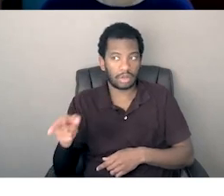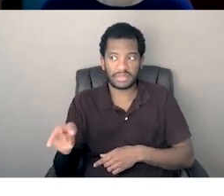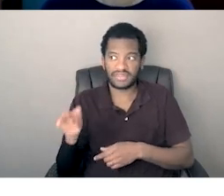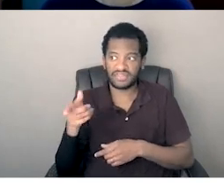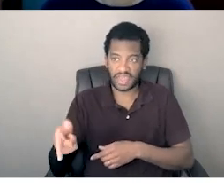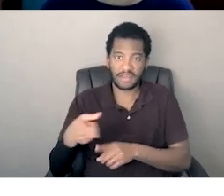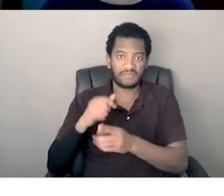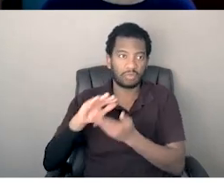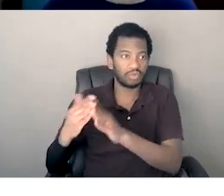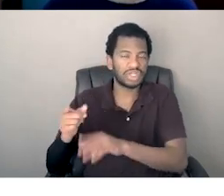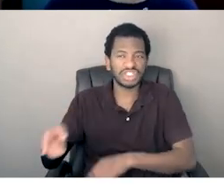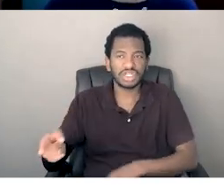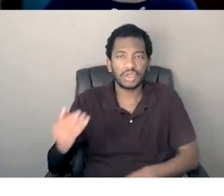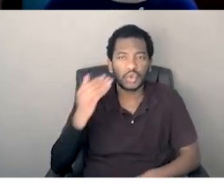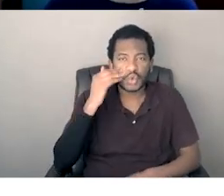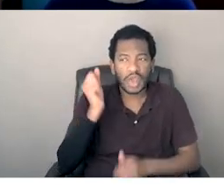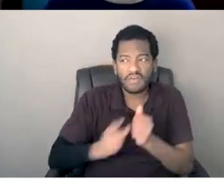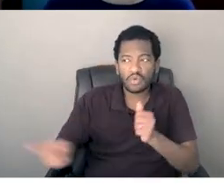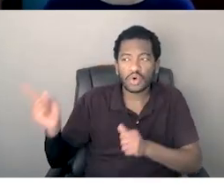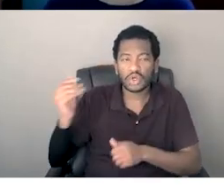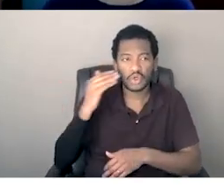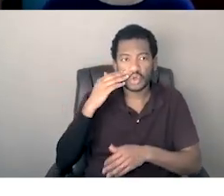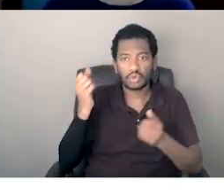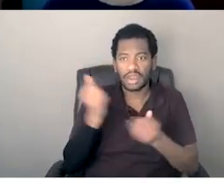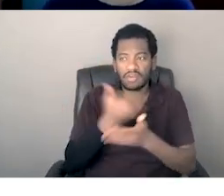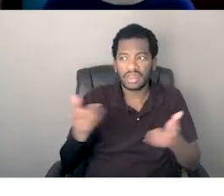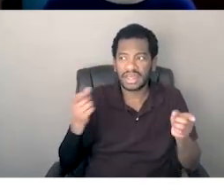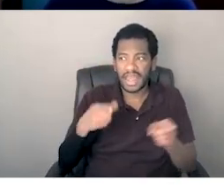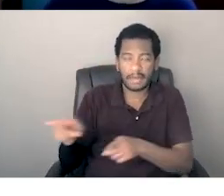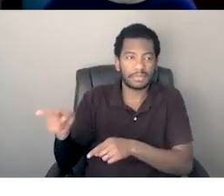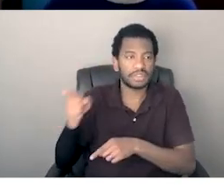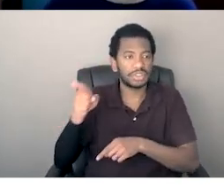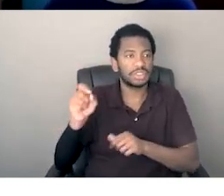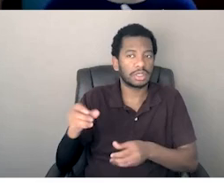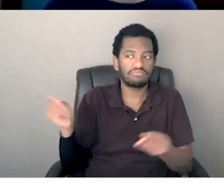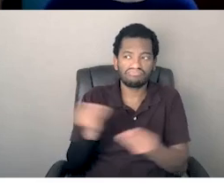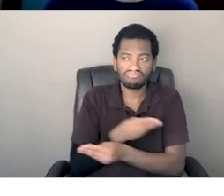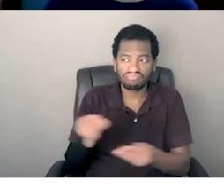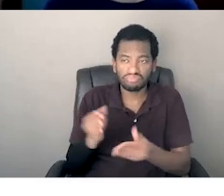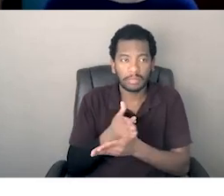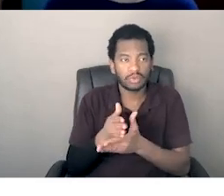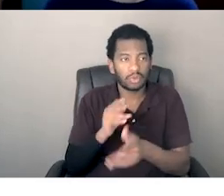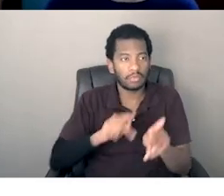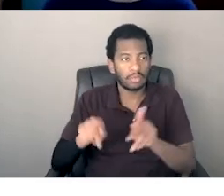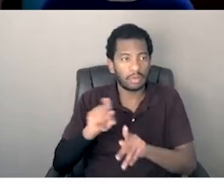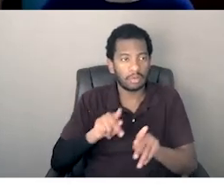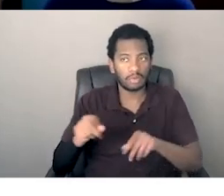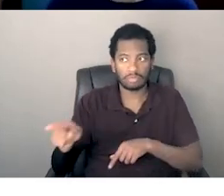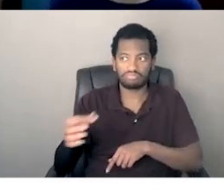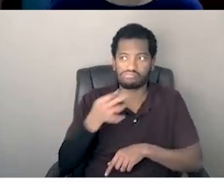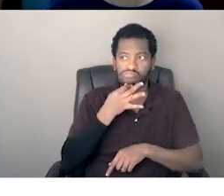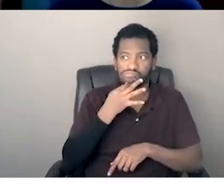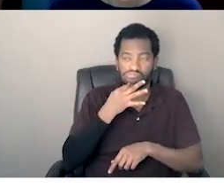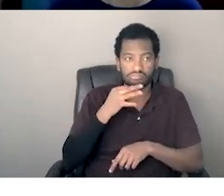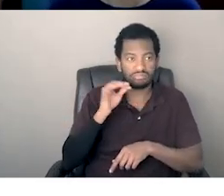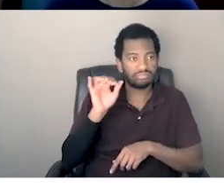knew everybody, knew what was going on, connected people to each other. And so how can